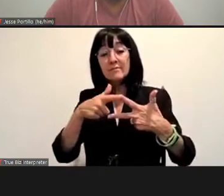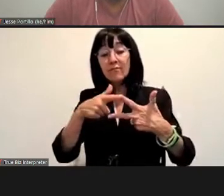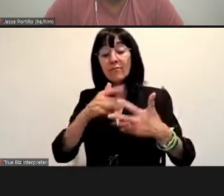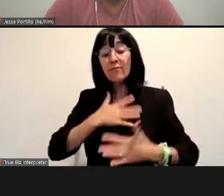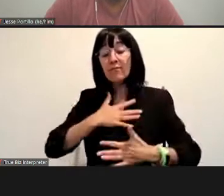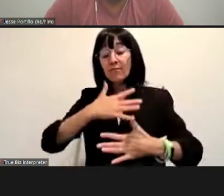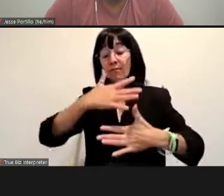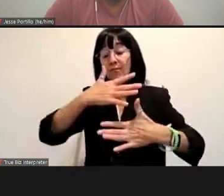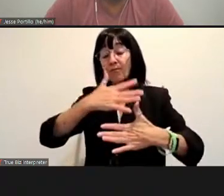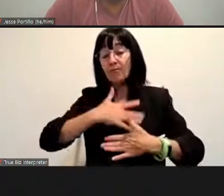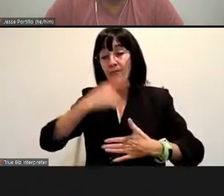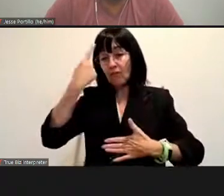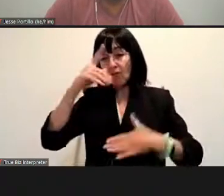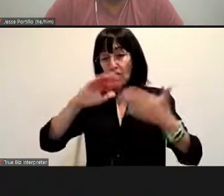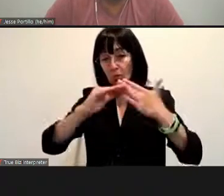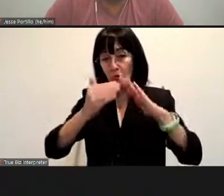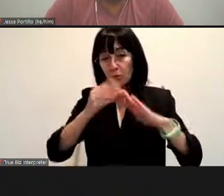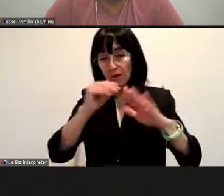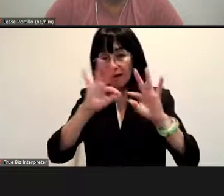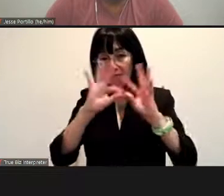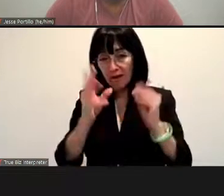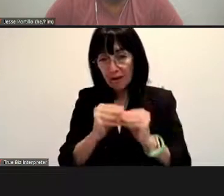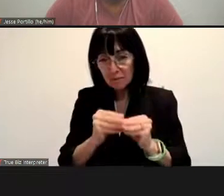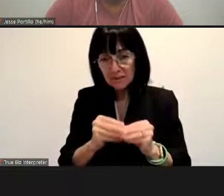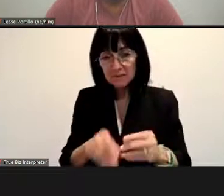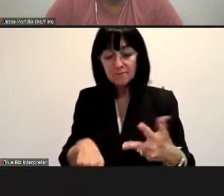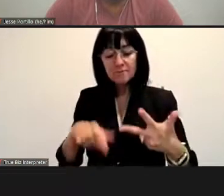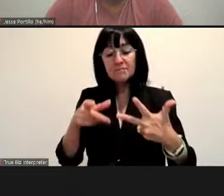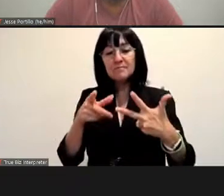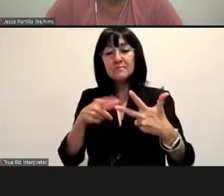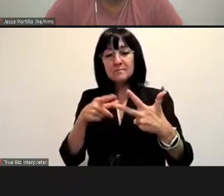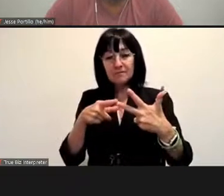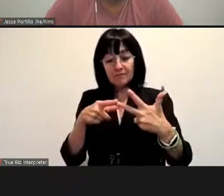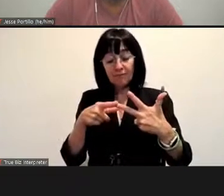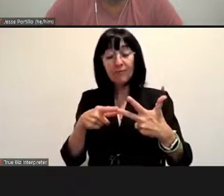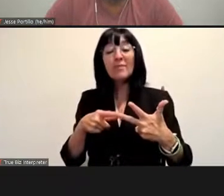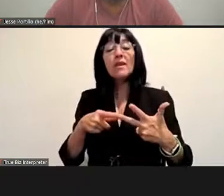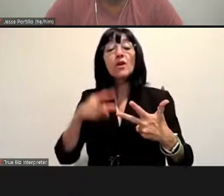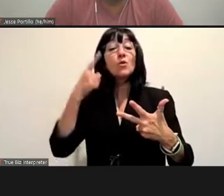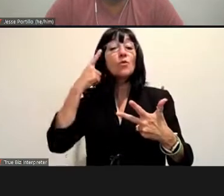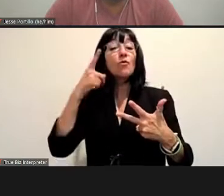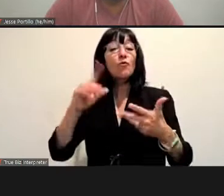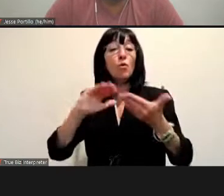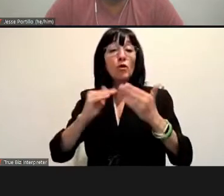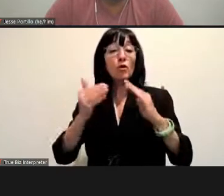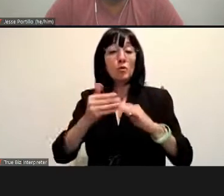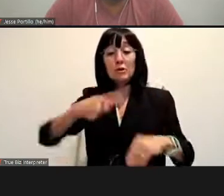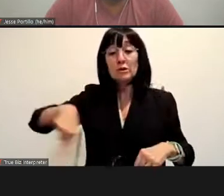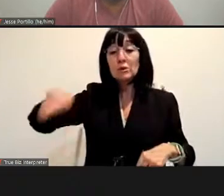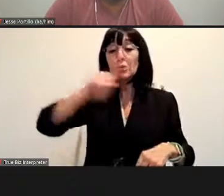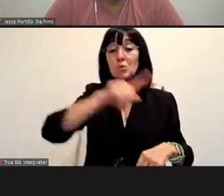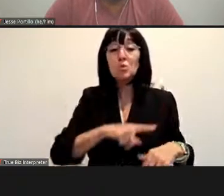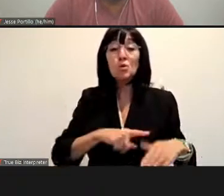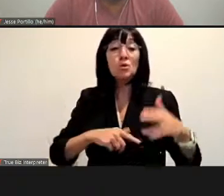families. And the third breath is for the community we're building right here in this room.